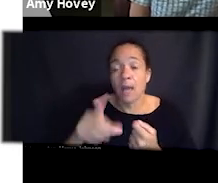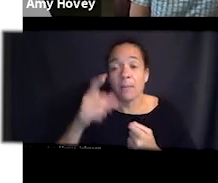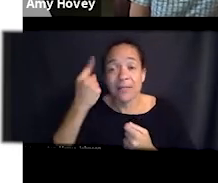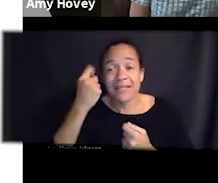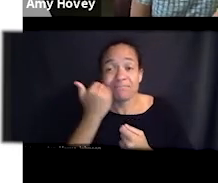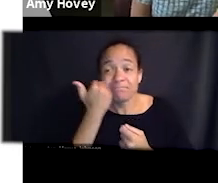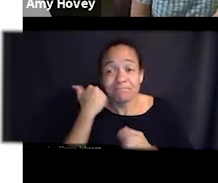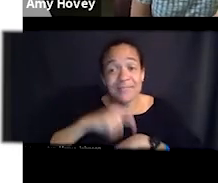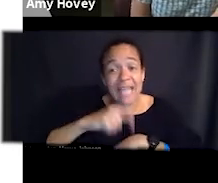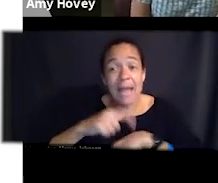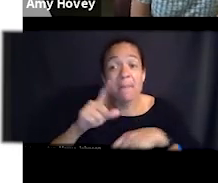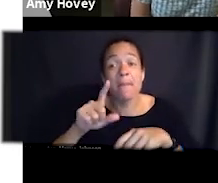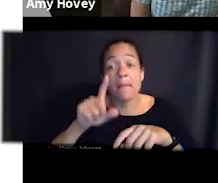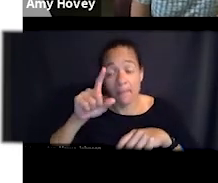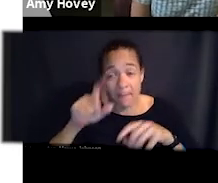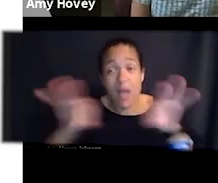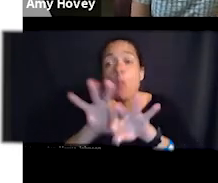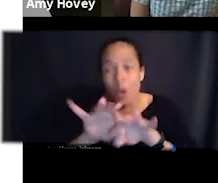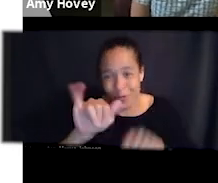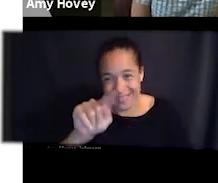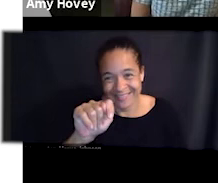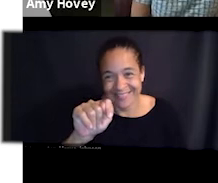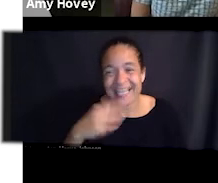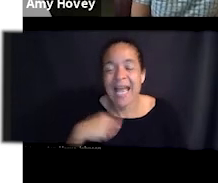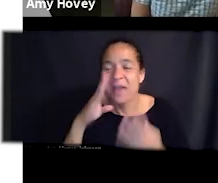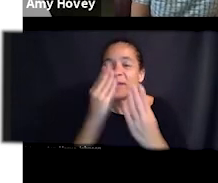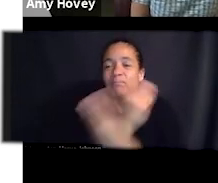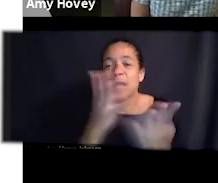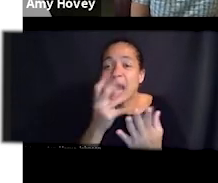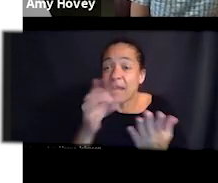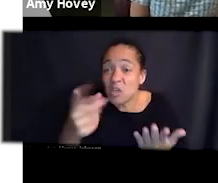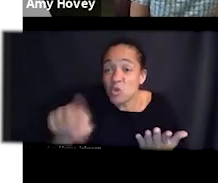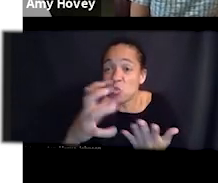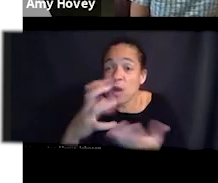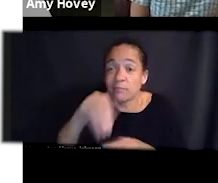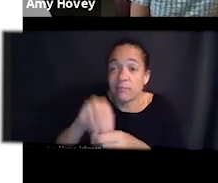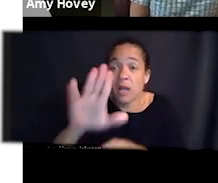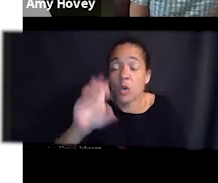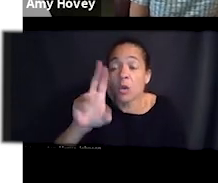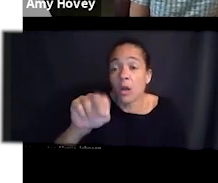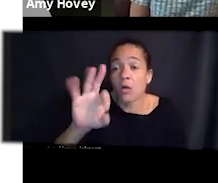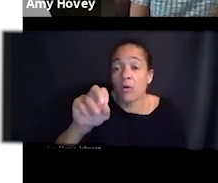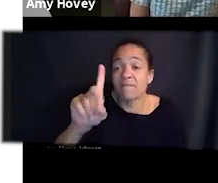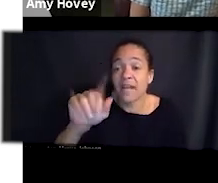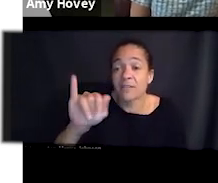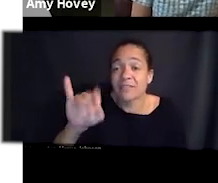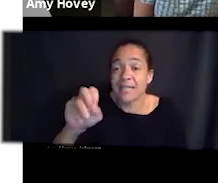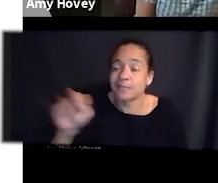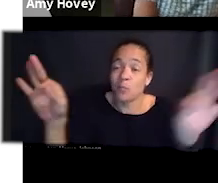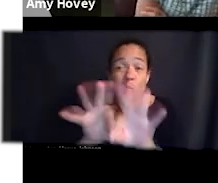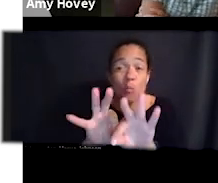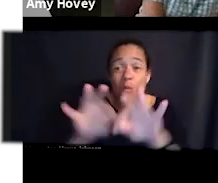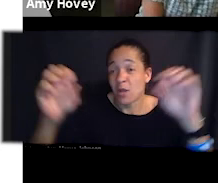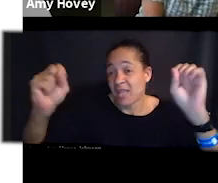worth it. I'm going to tell people out there who are considering doing this and at their own foundations, it's definitely worth it, but you just have to be ready for the